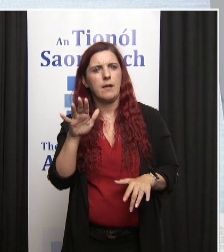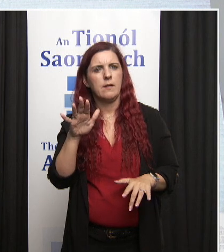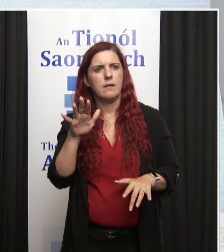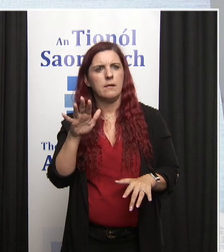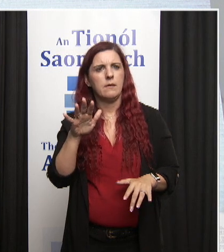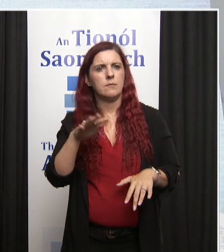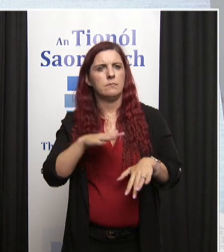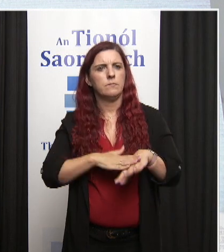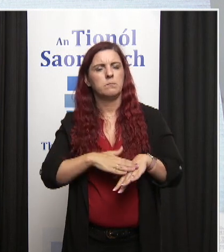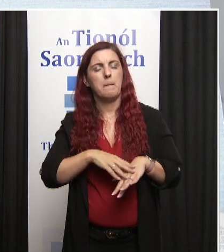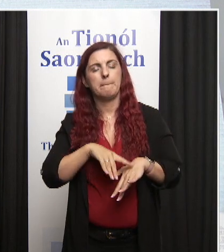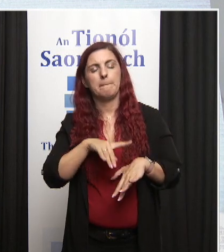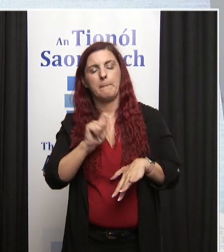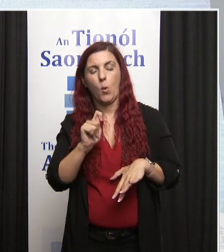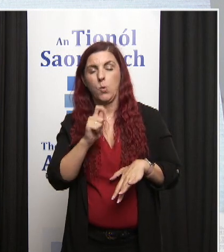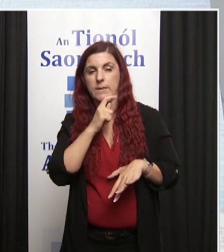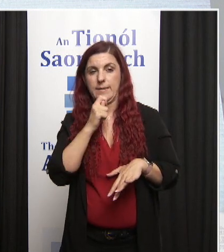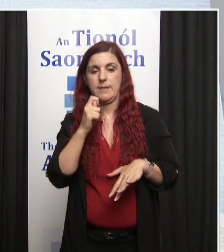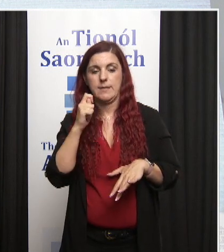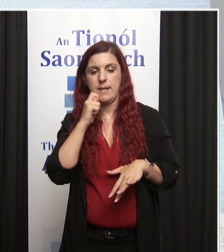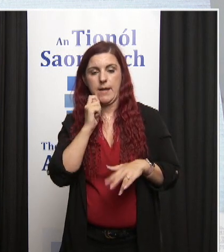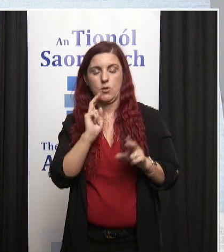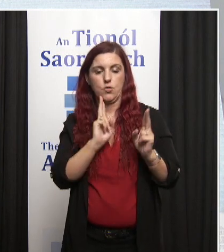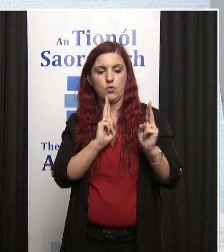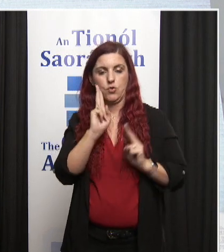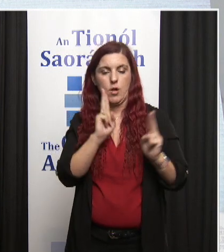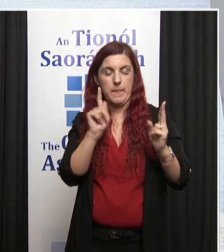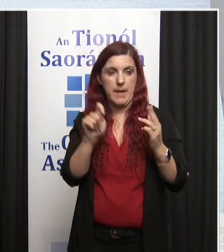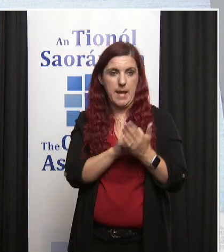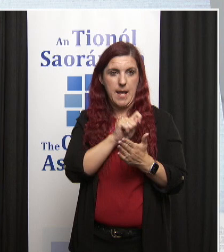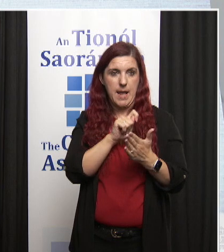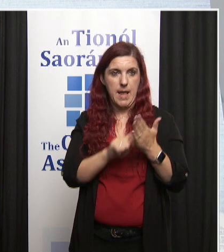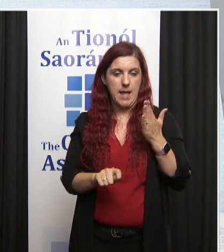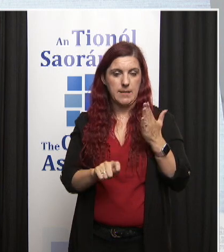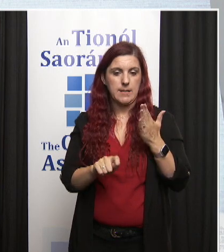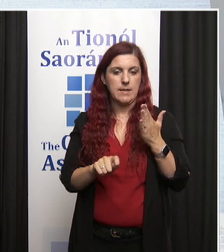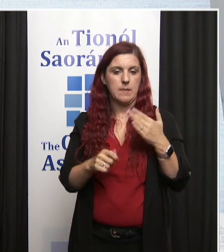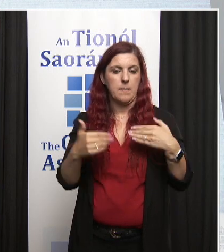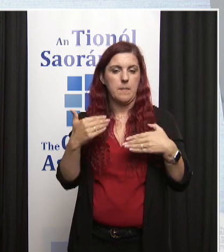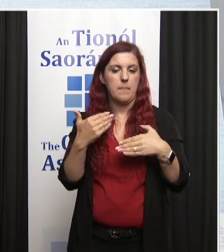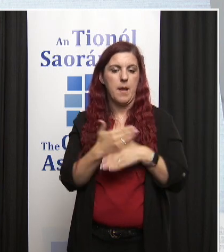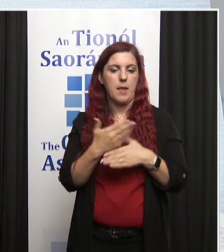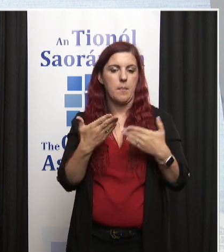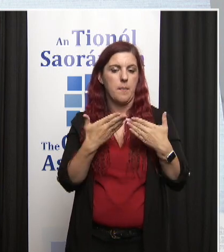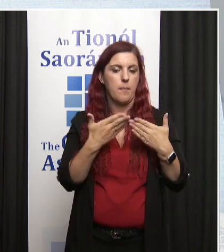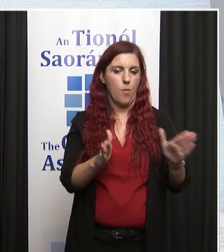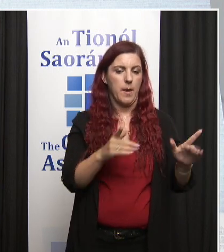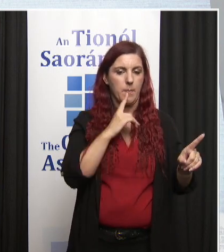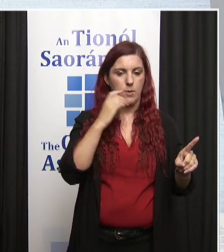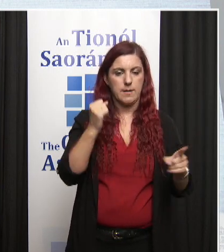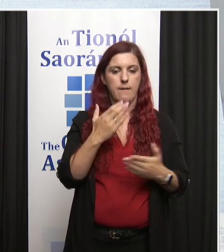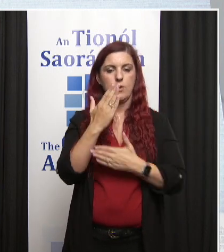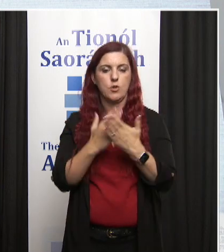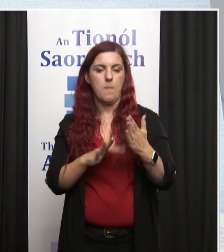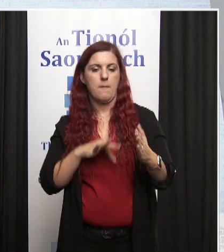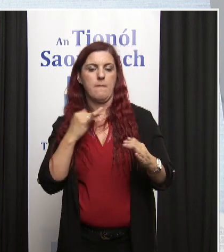more majority moving towards being elected by the public themselves, but there was also some that